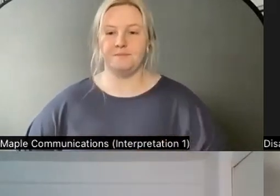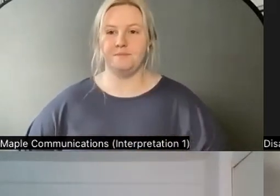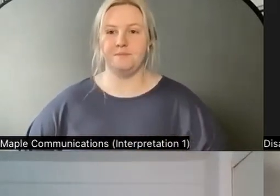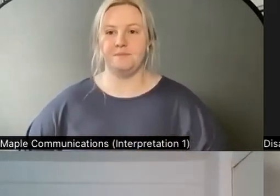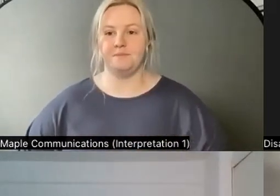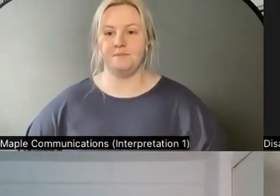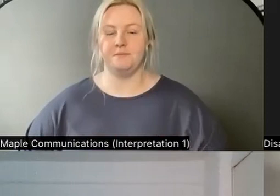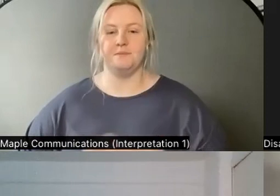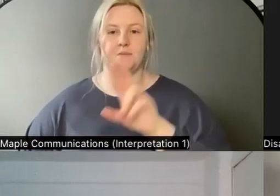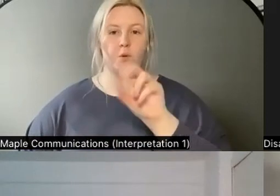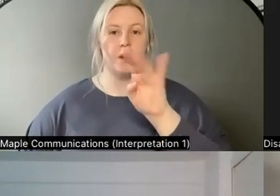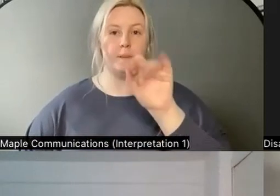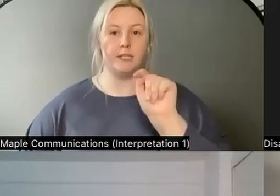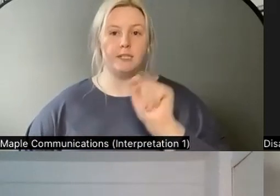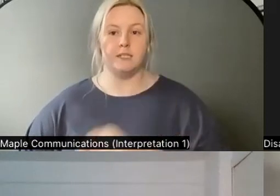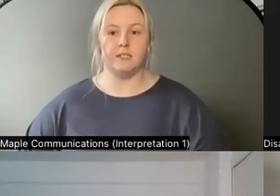Rabbit, a word.